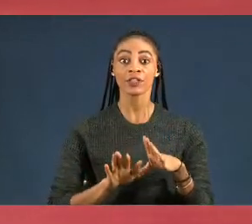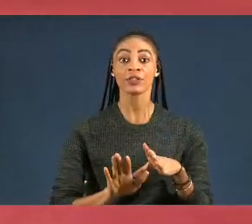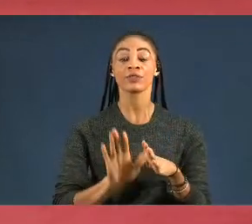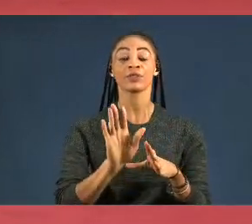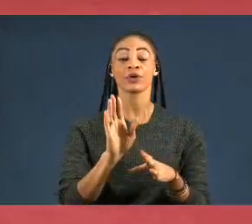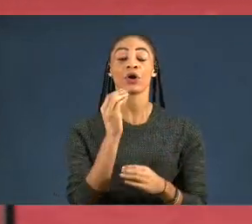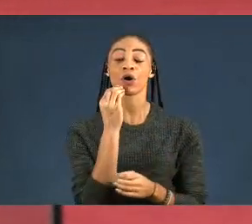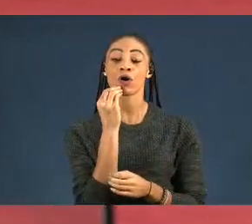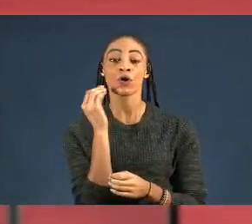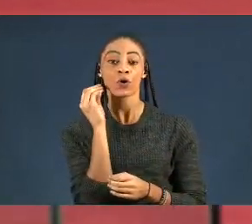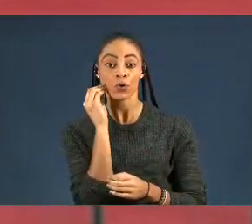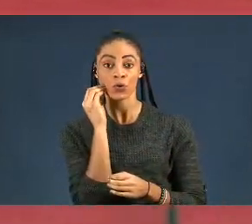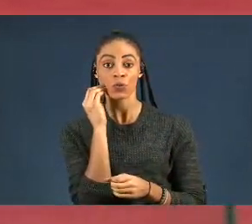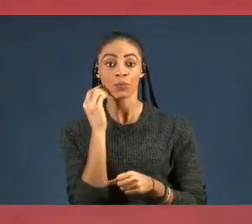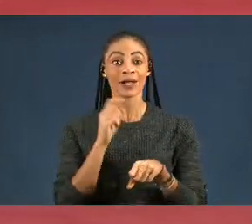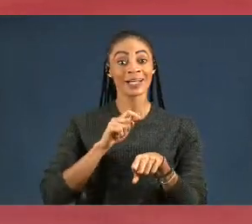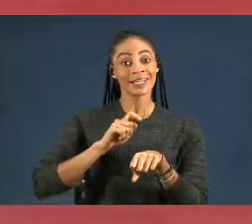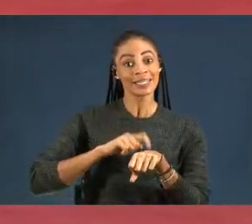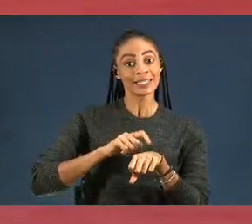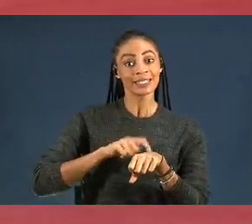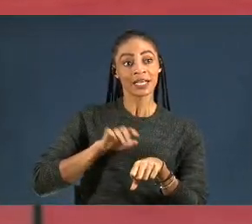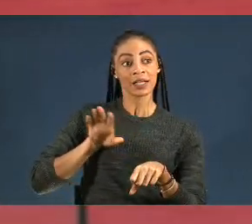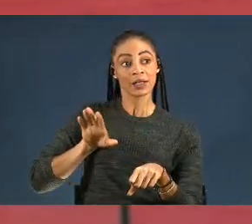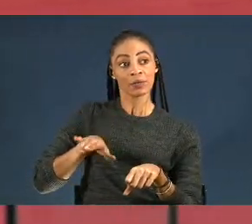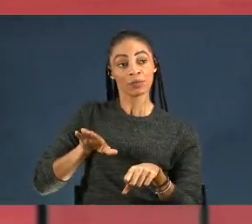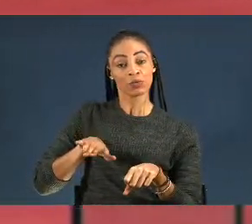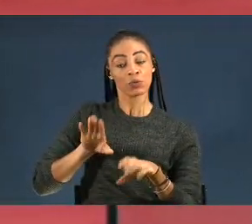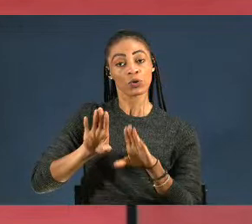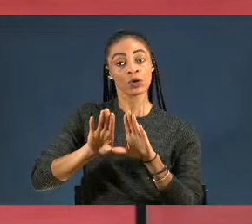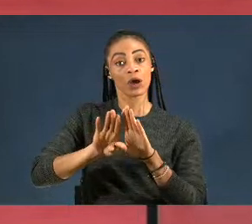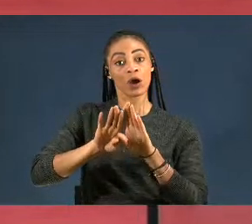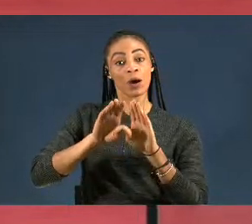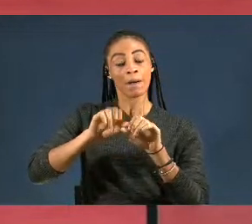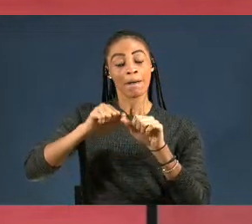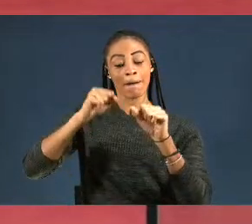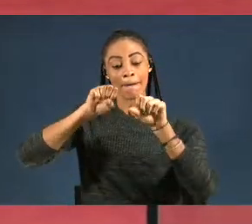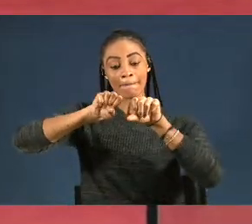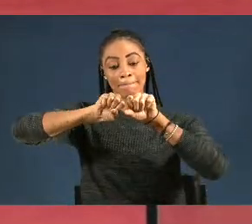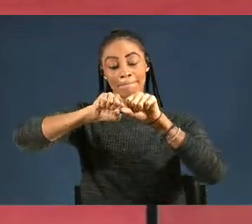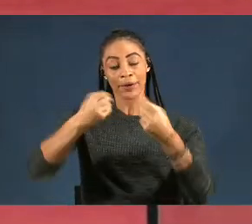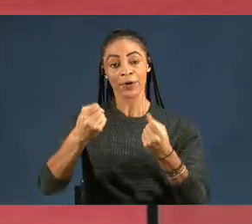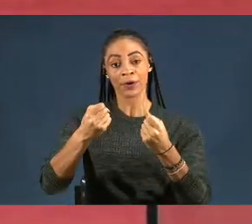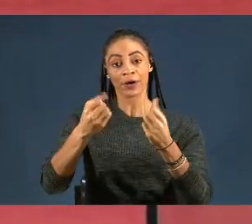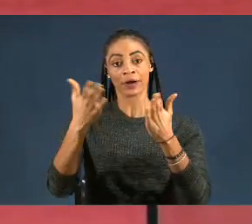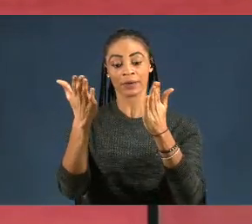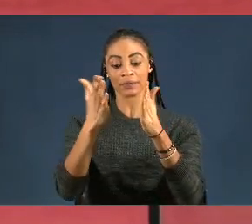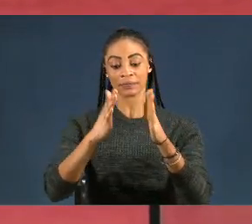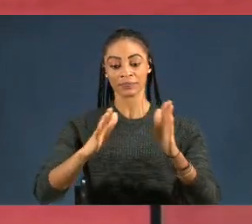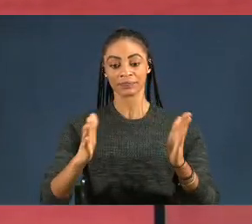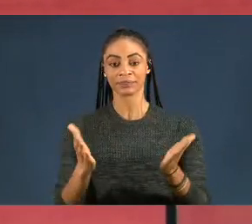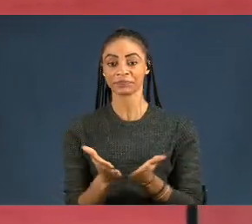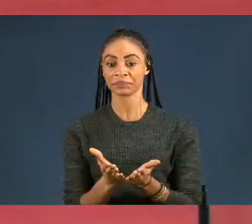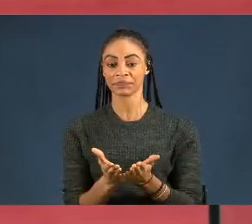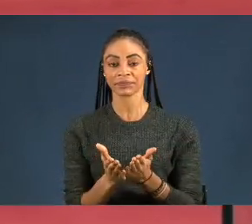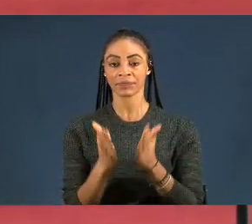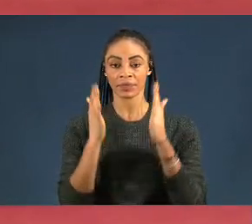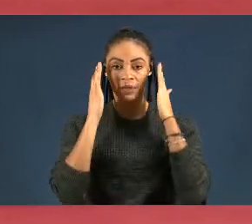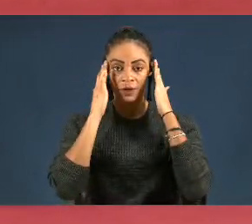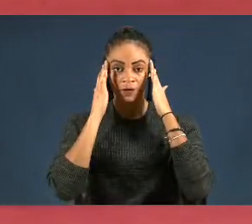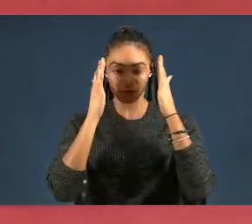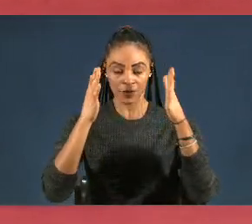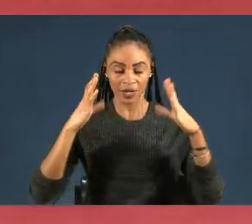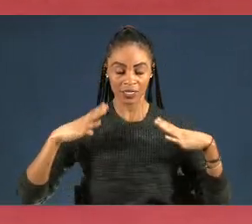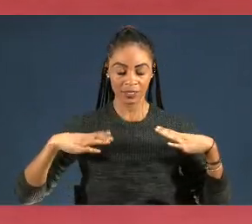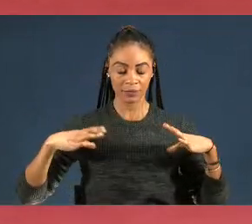opened that jar, she didn't look at the people. When you do your part,